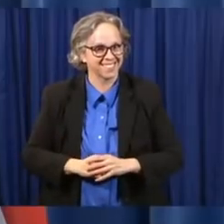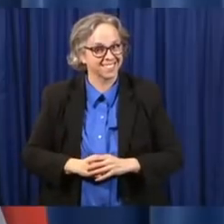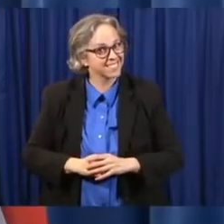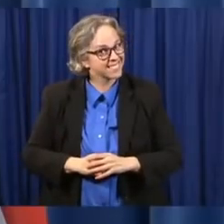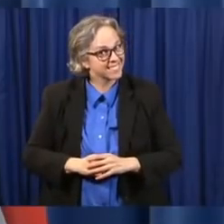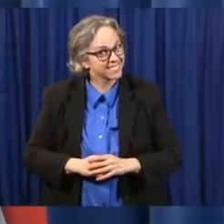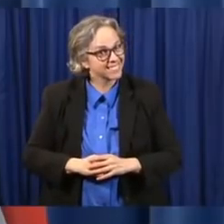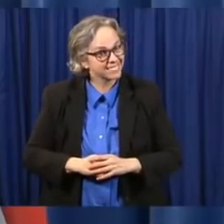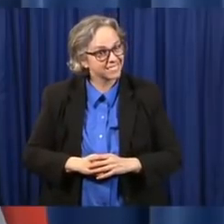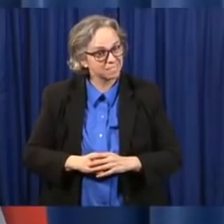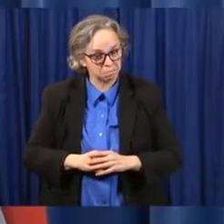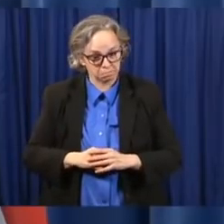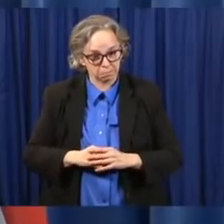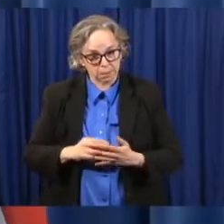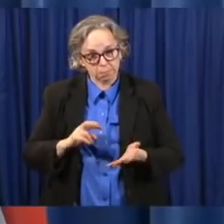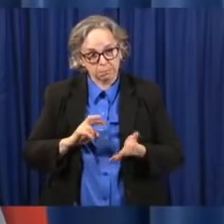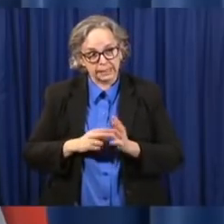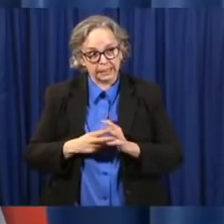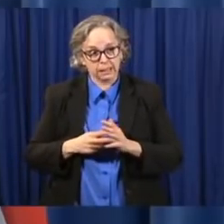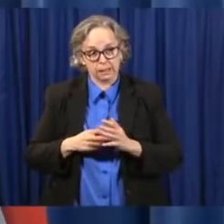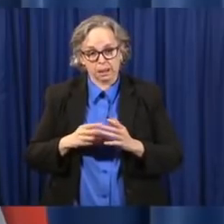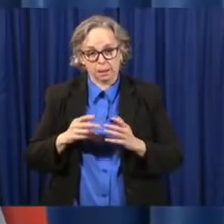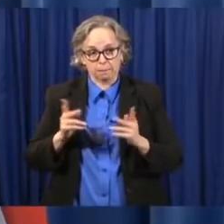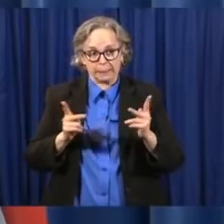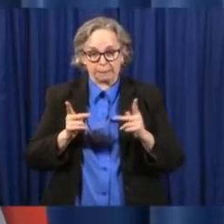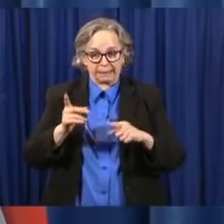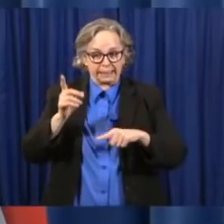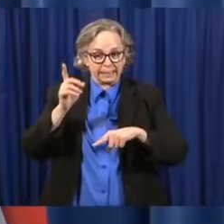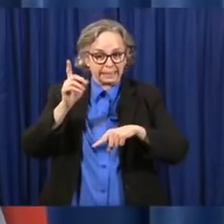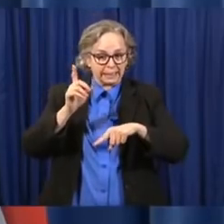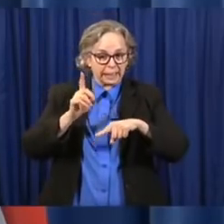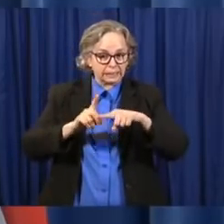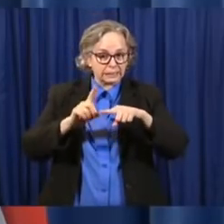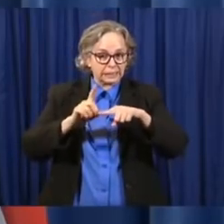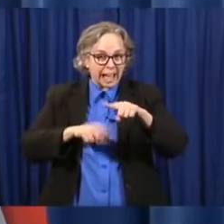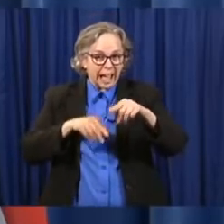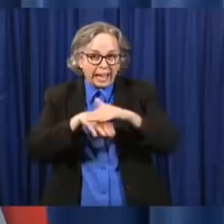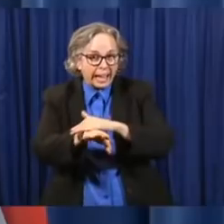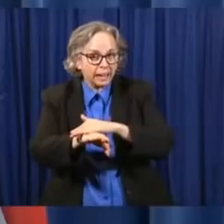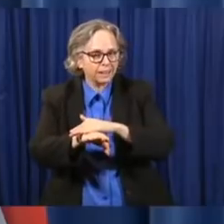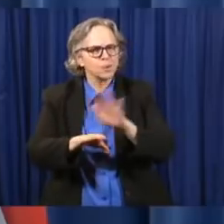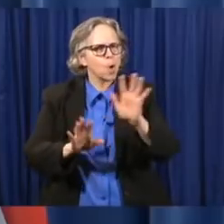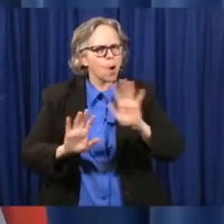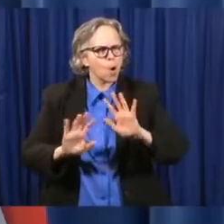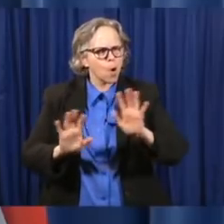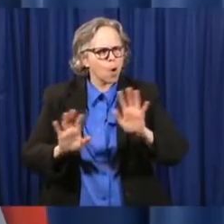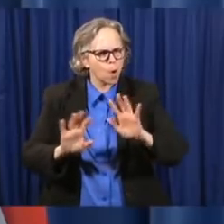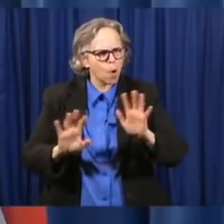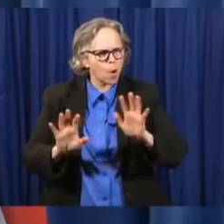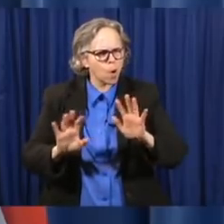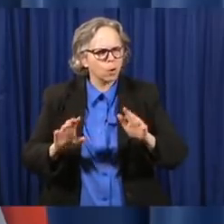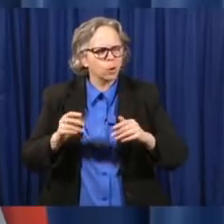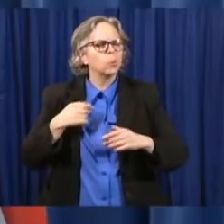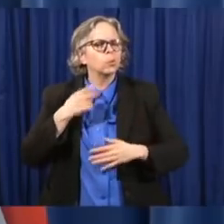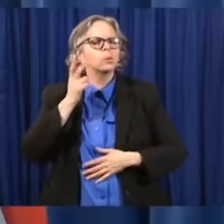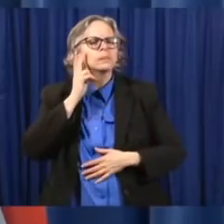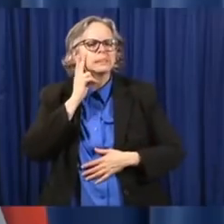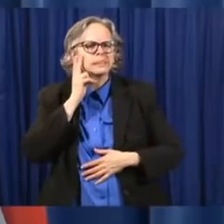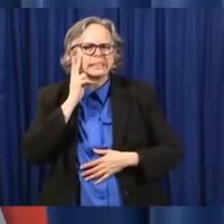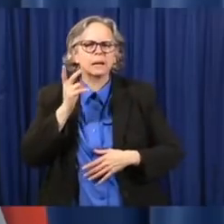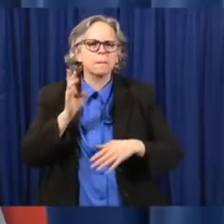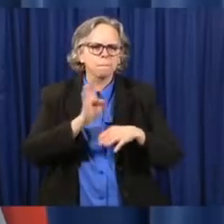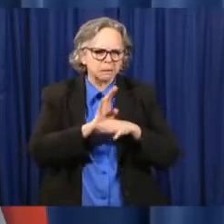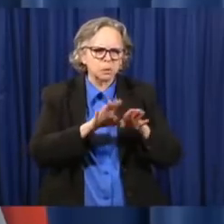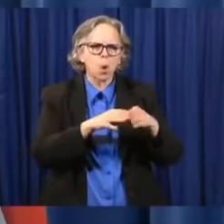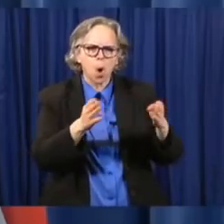can't figure out how to do. I mean, what we've seen in the last few weeks is with the businesses that are in place, people have kind of figured out how to